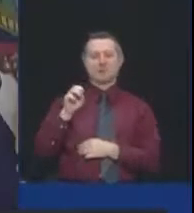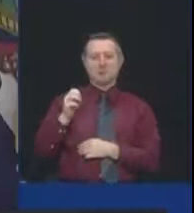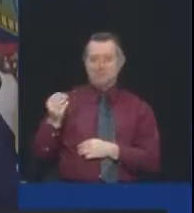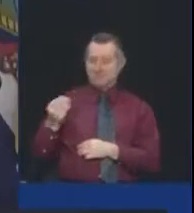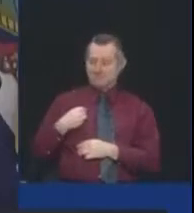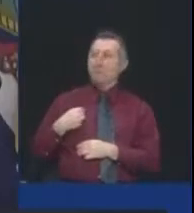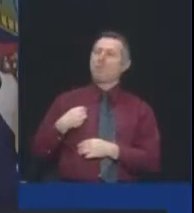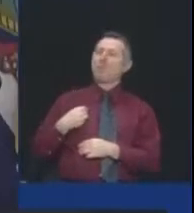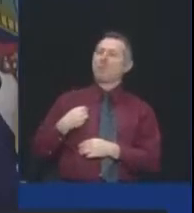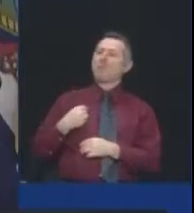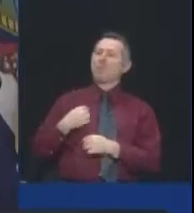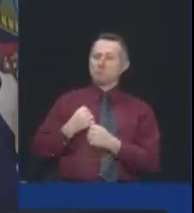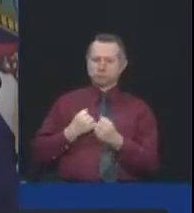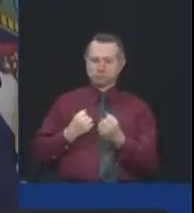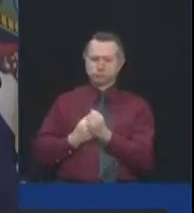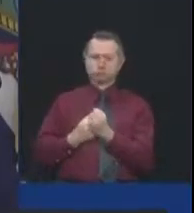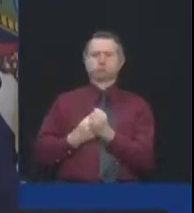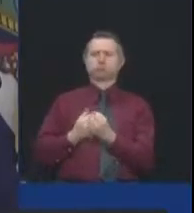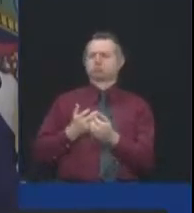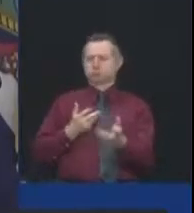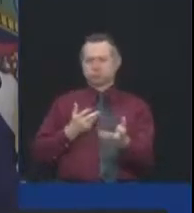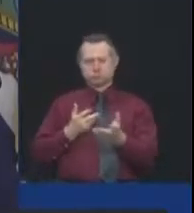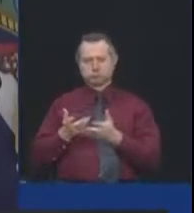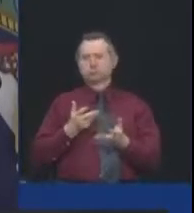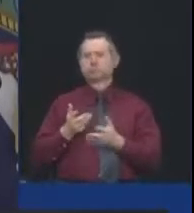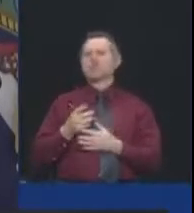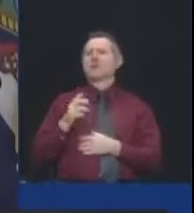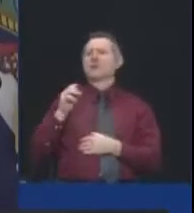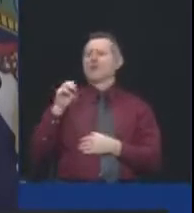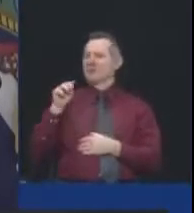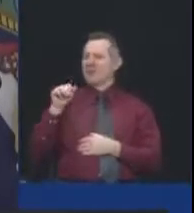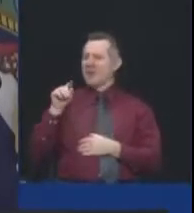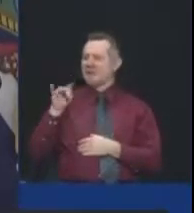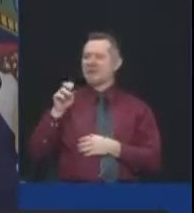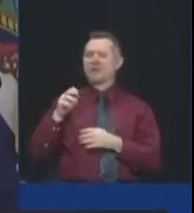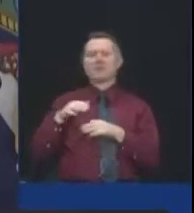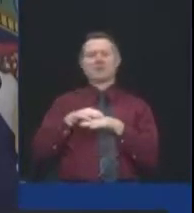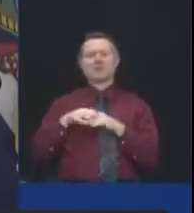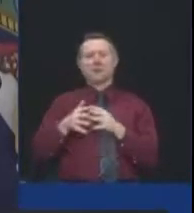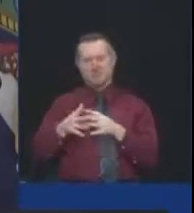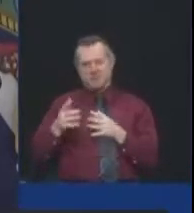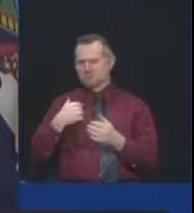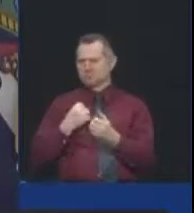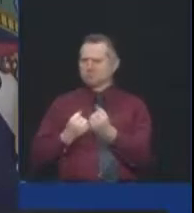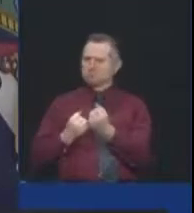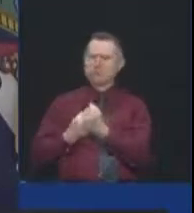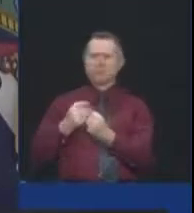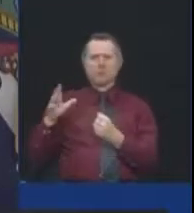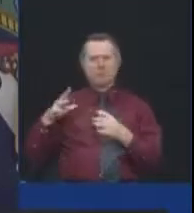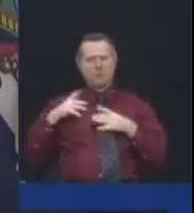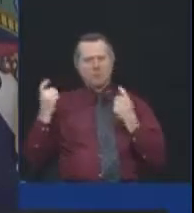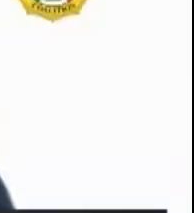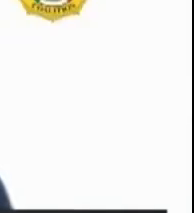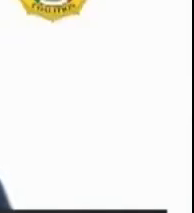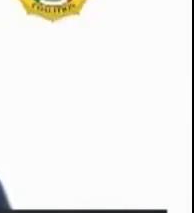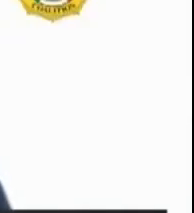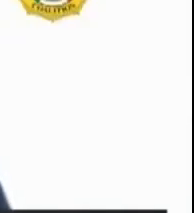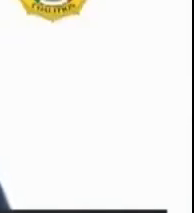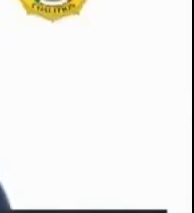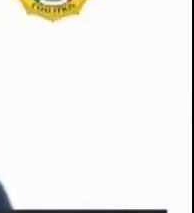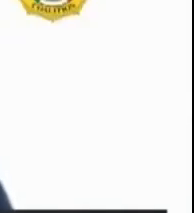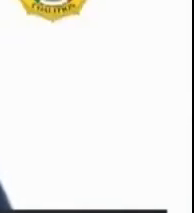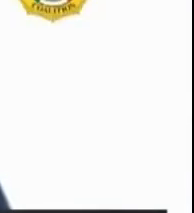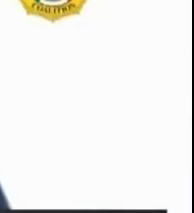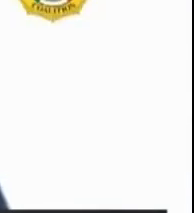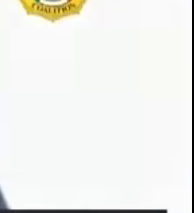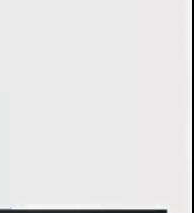I support an Indigenous Peoples holiday, but I also support Columbus Day. Don't pit